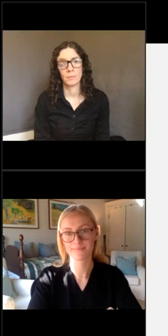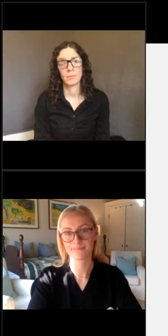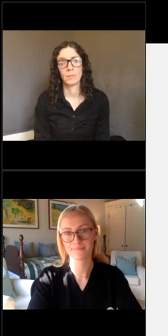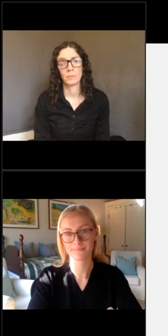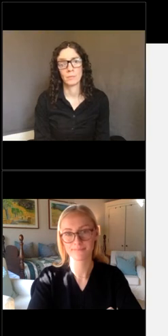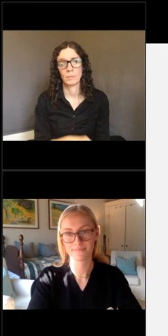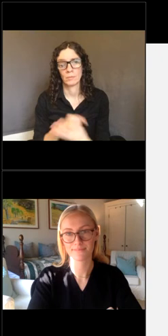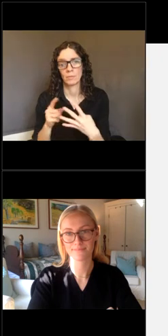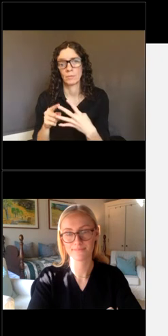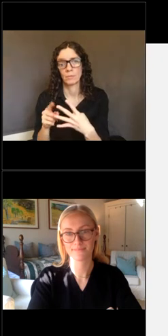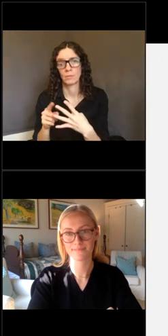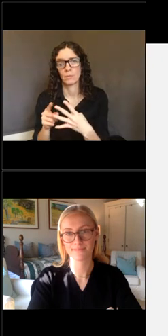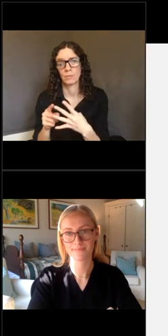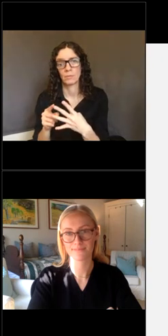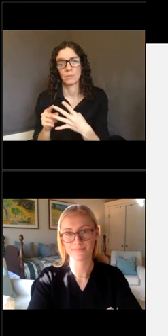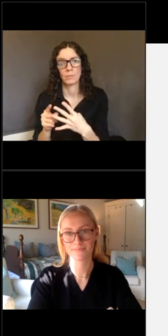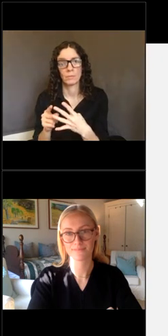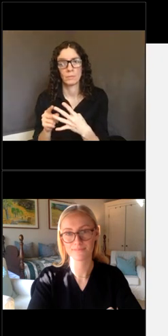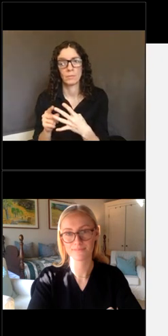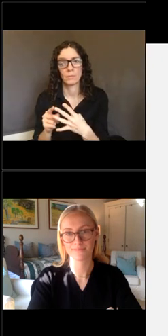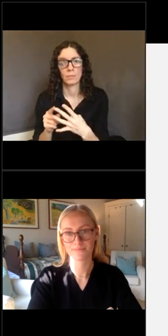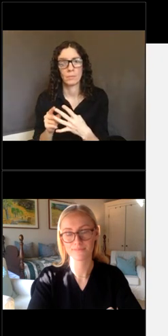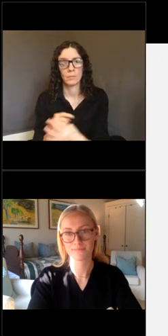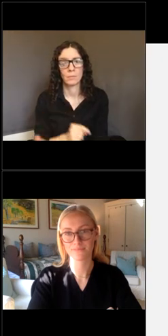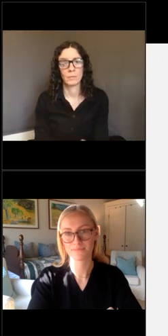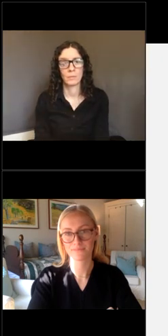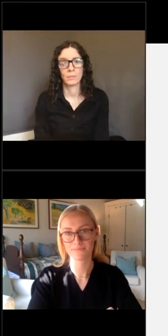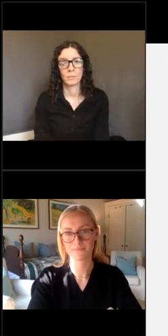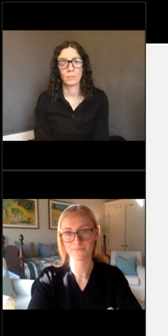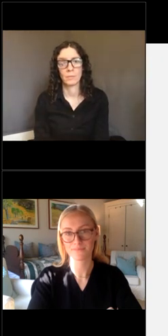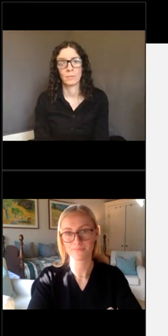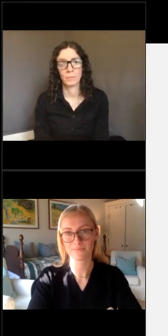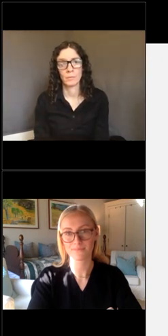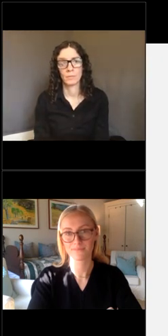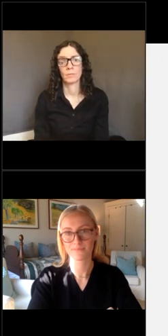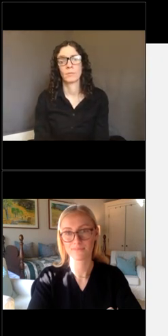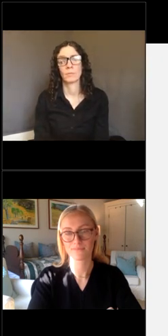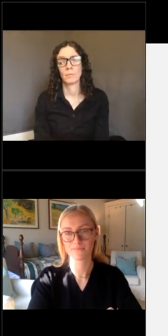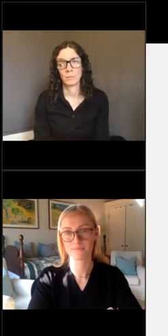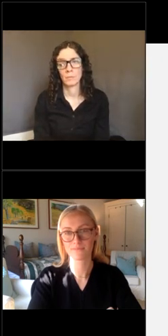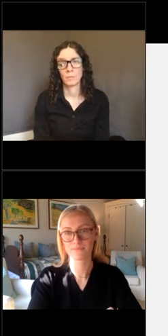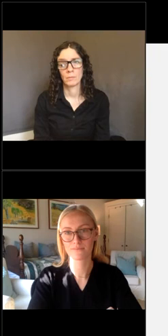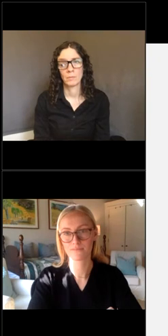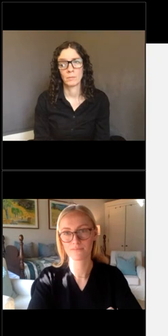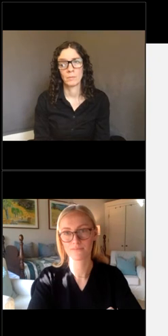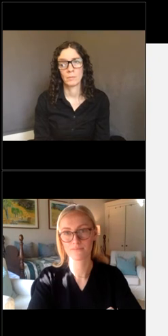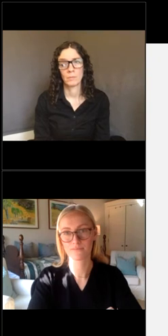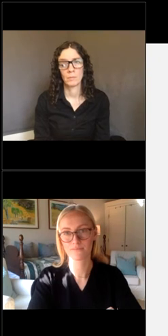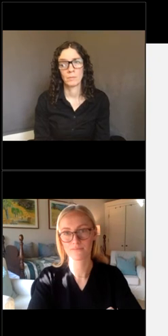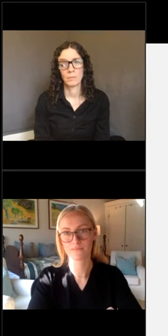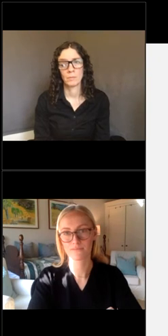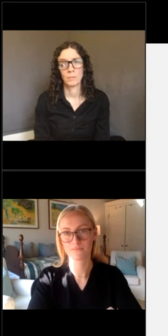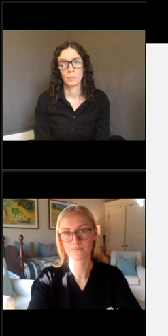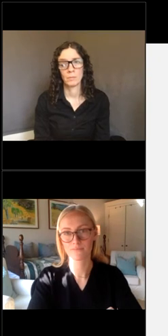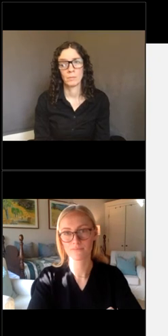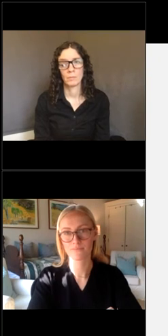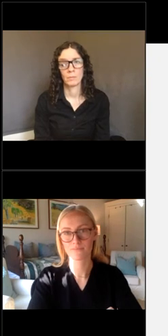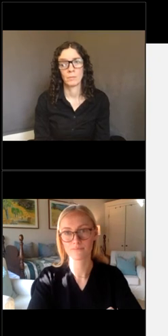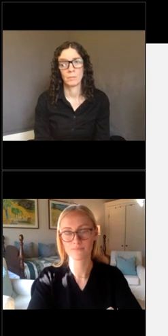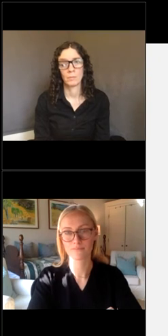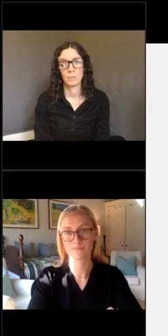now including language to ensure well-connected systems of protected